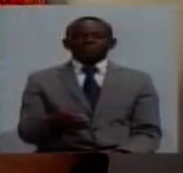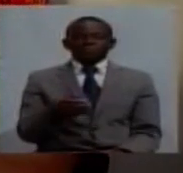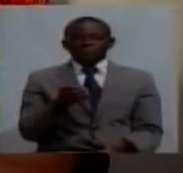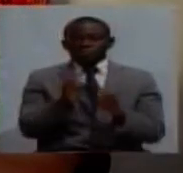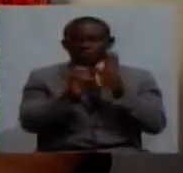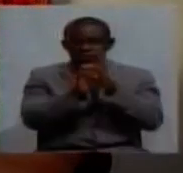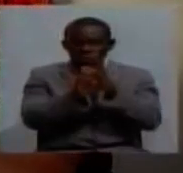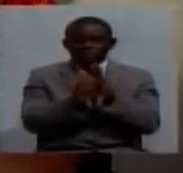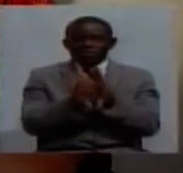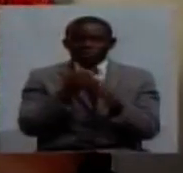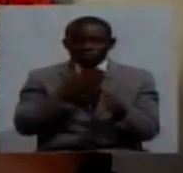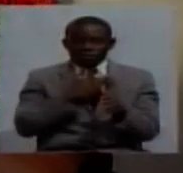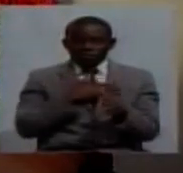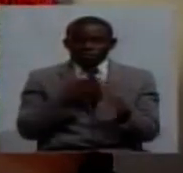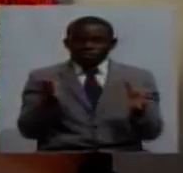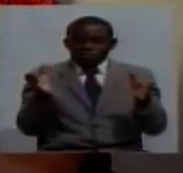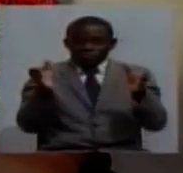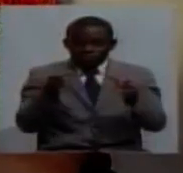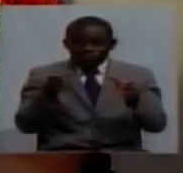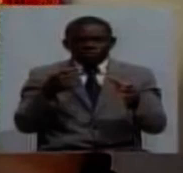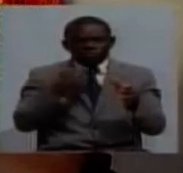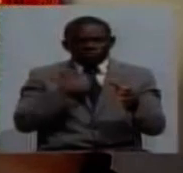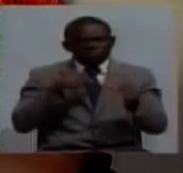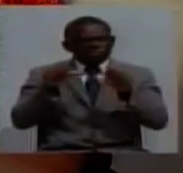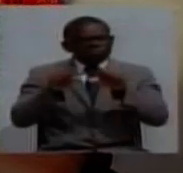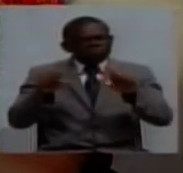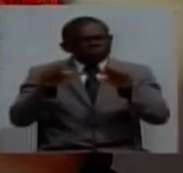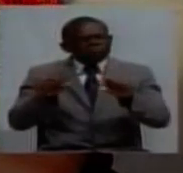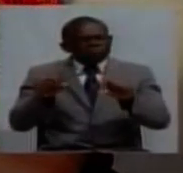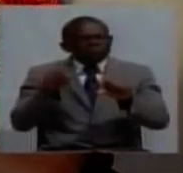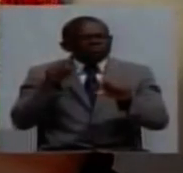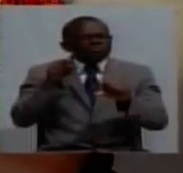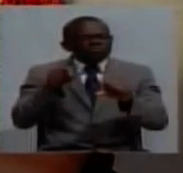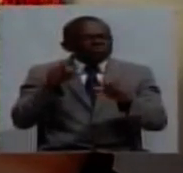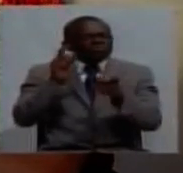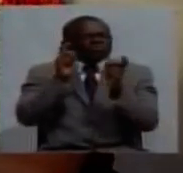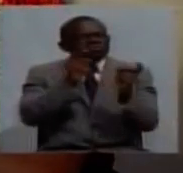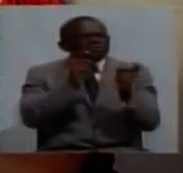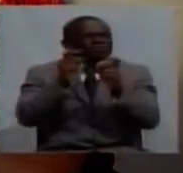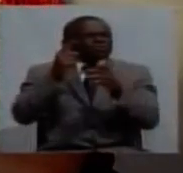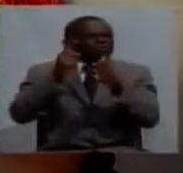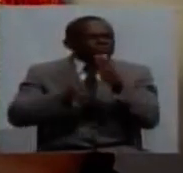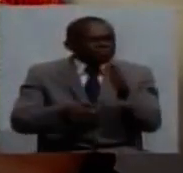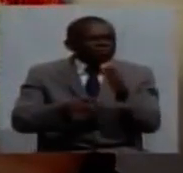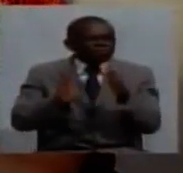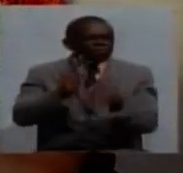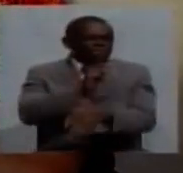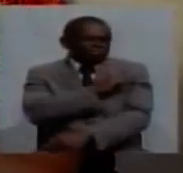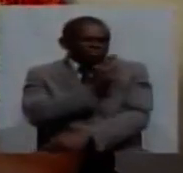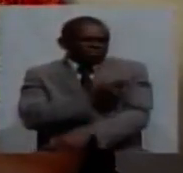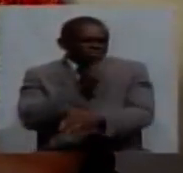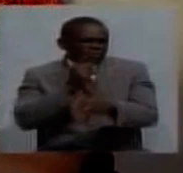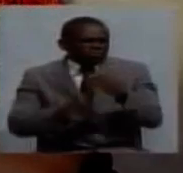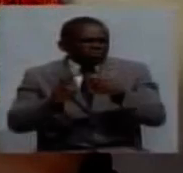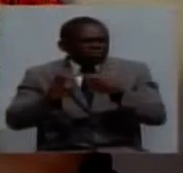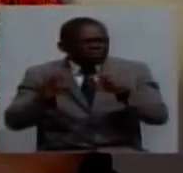community and the challenges we have, but also the potential and the opportunities, when a plan is drawn, these people will know they